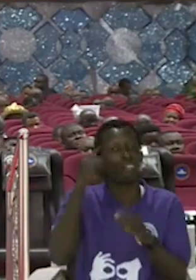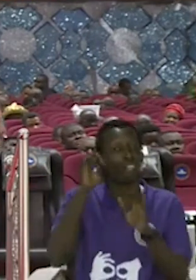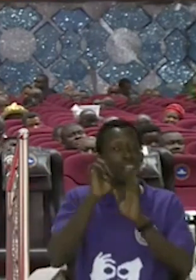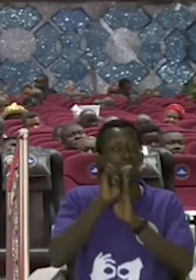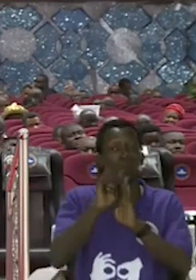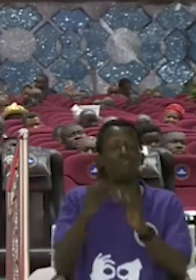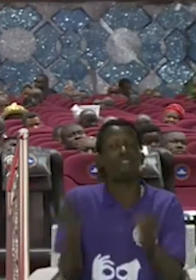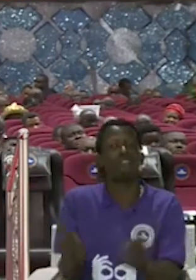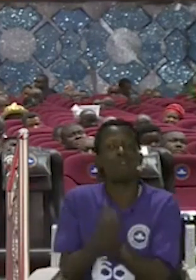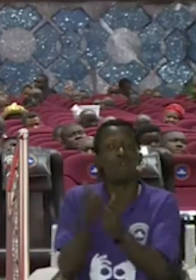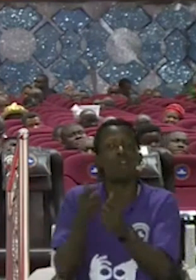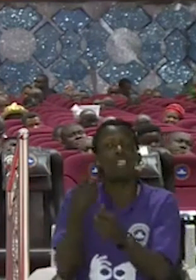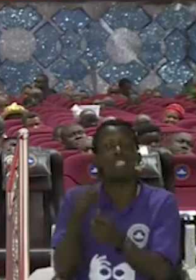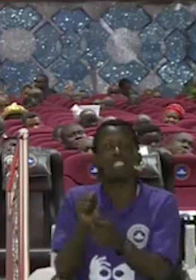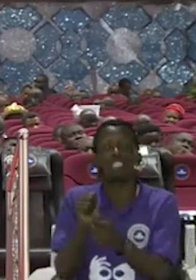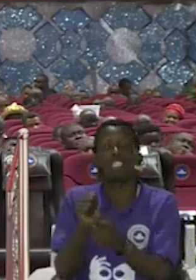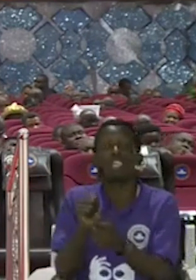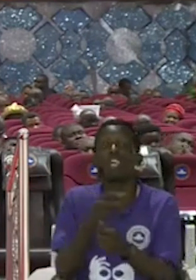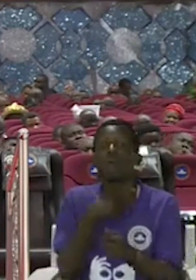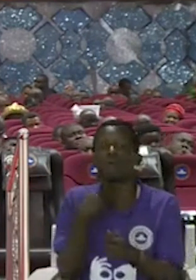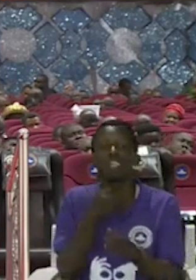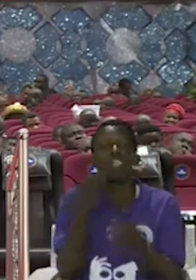then if the general overseer is Yoruba,